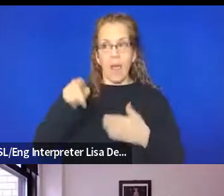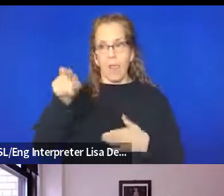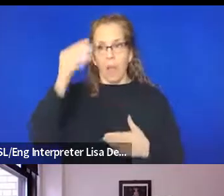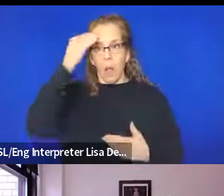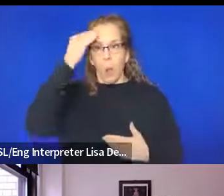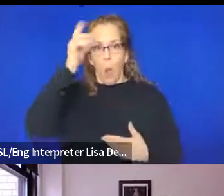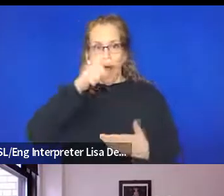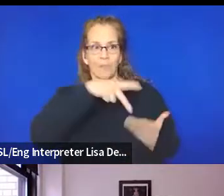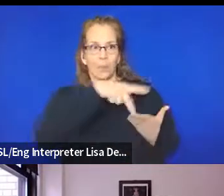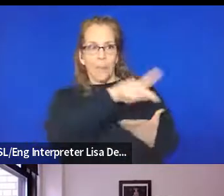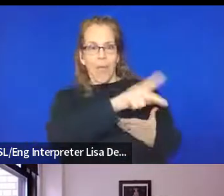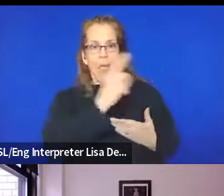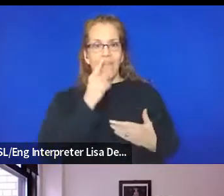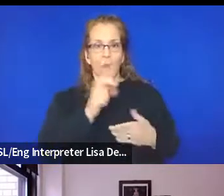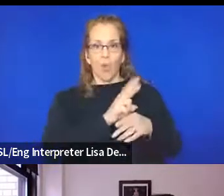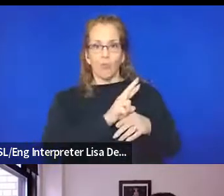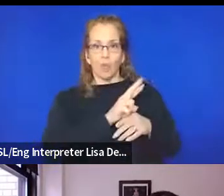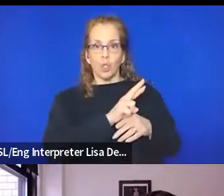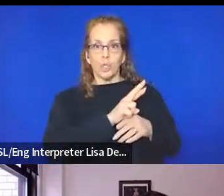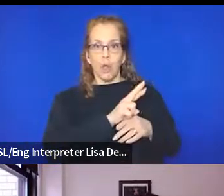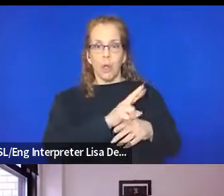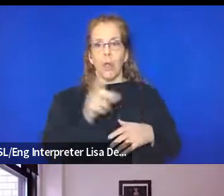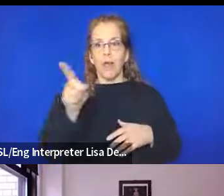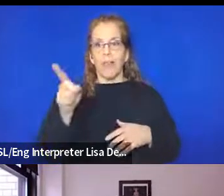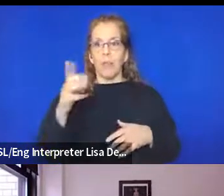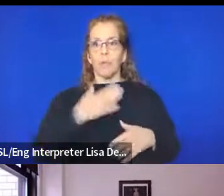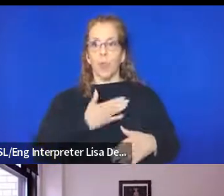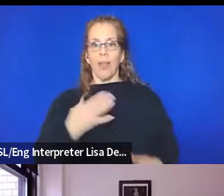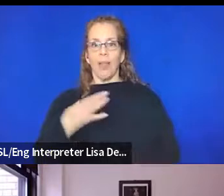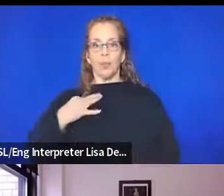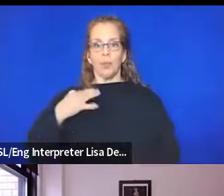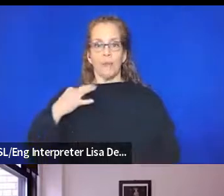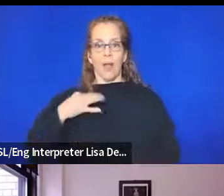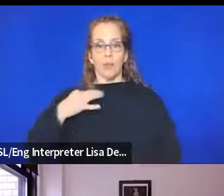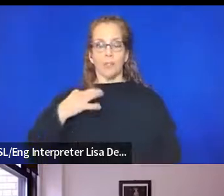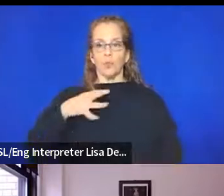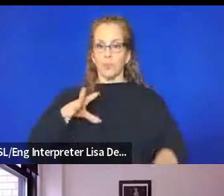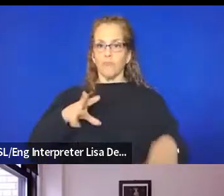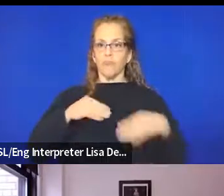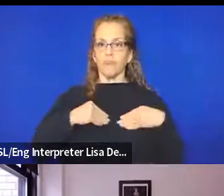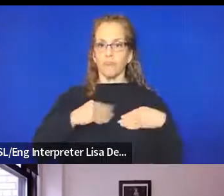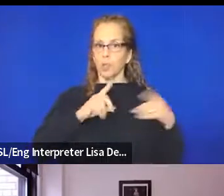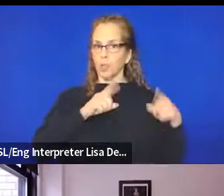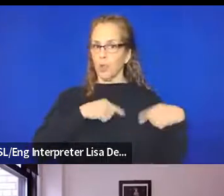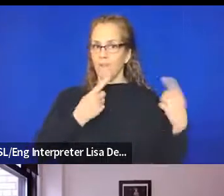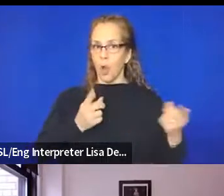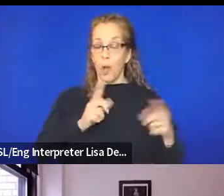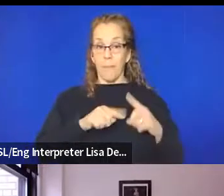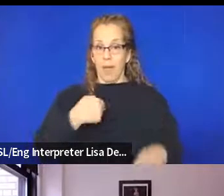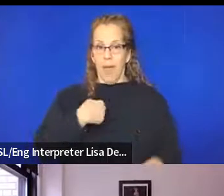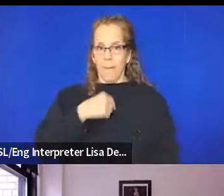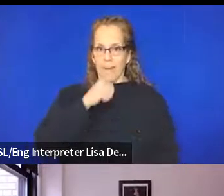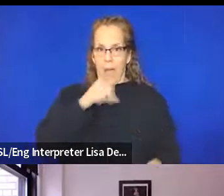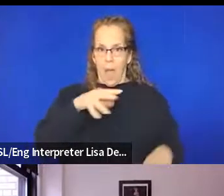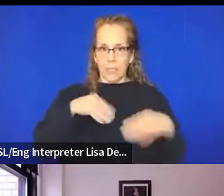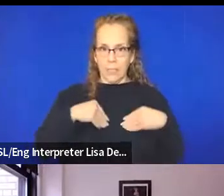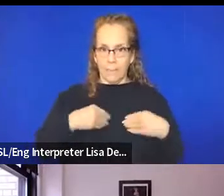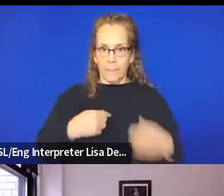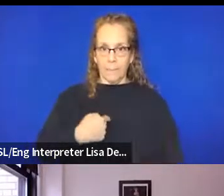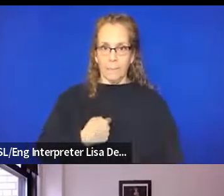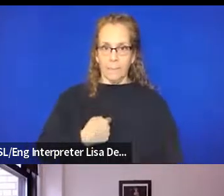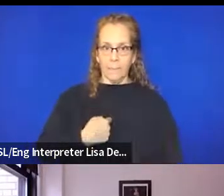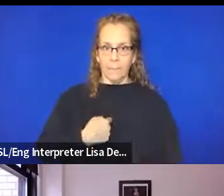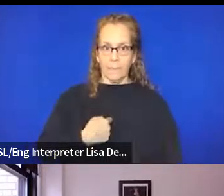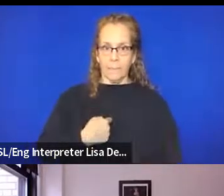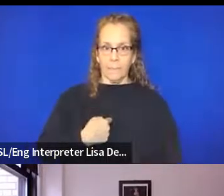space, and they've just been letting themselves not get paid, and they've been all right with that. but I'm not all right with it. And so I don't